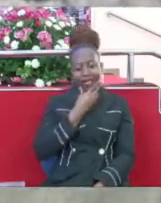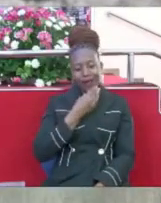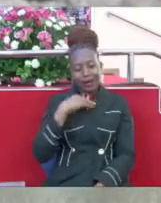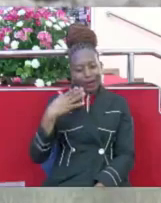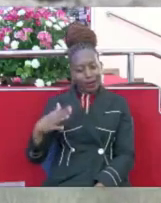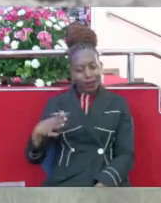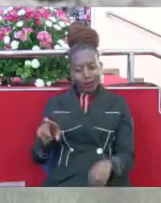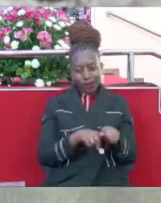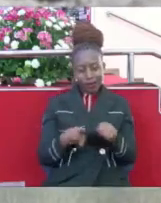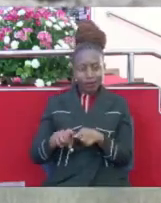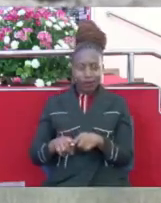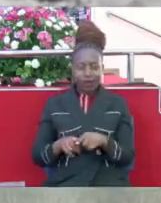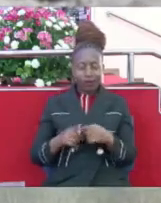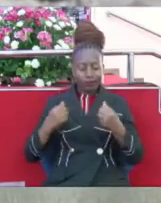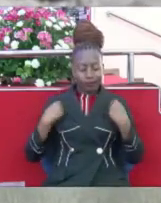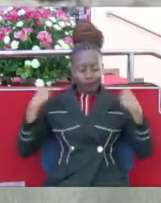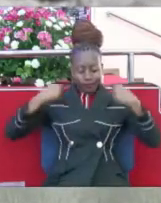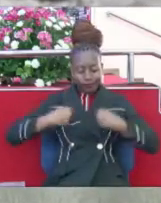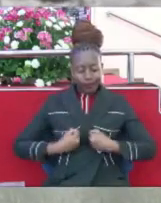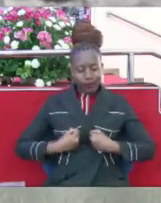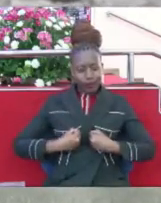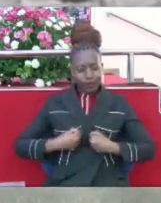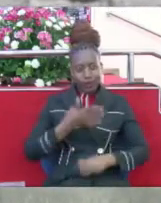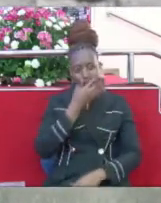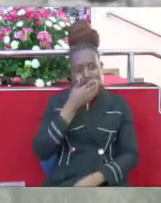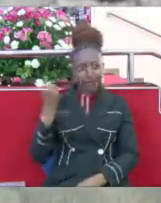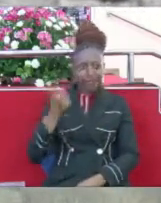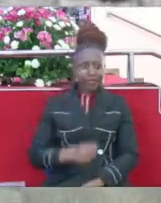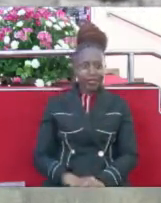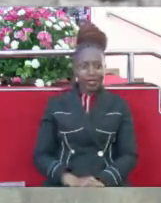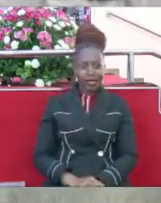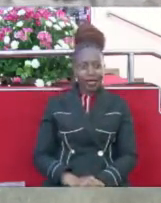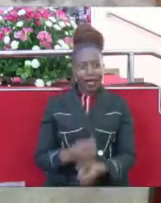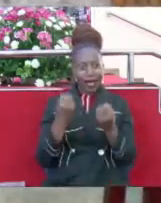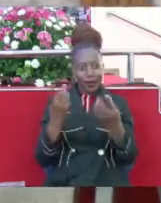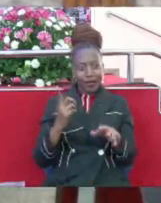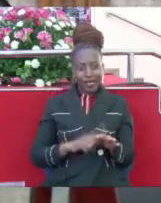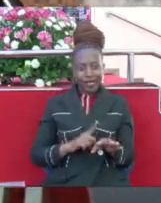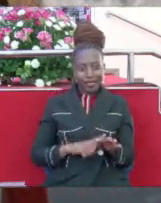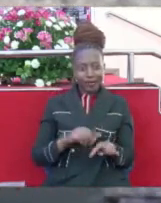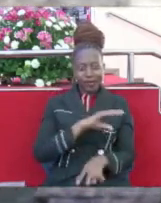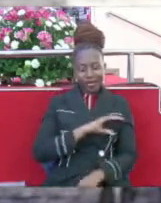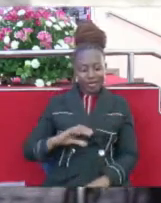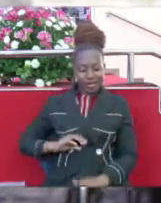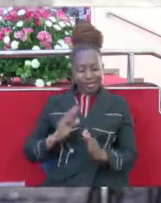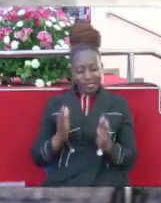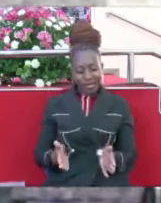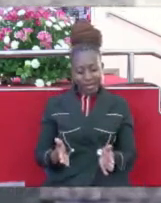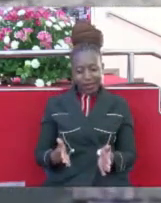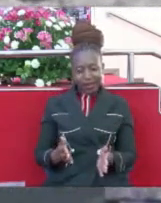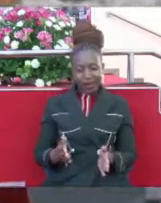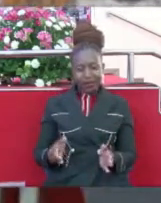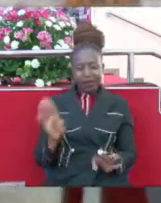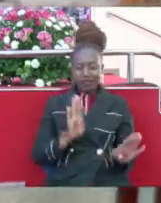foot forward. And many times as Christians, we go to the Lord putting our best foot